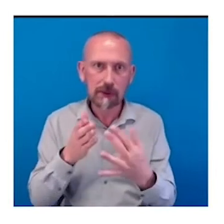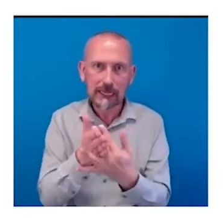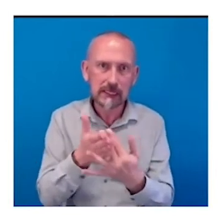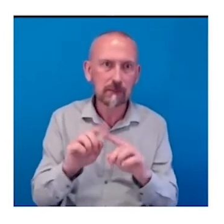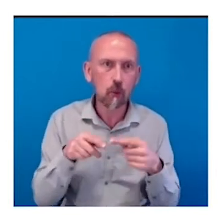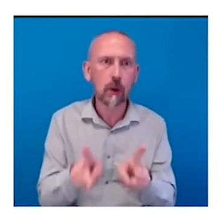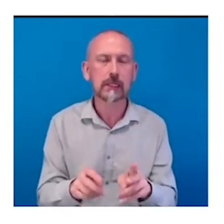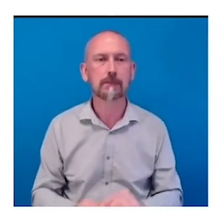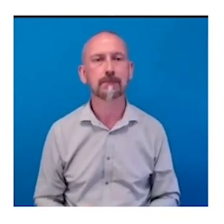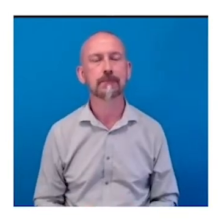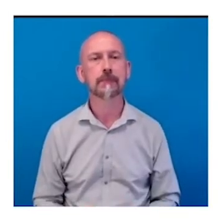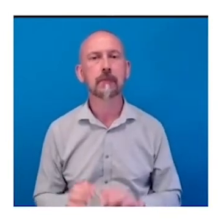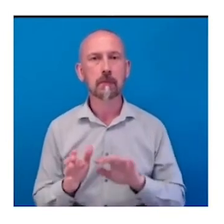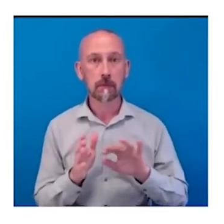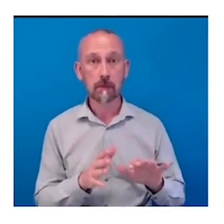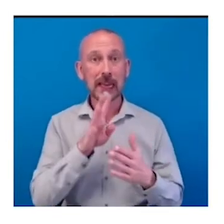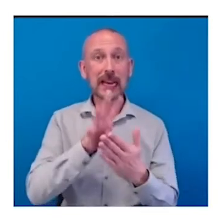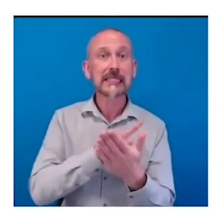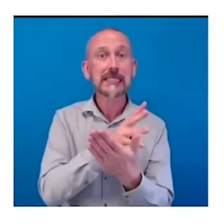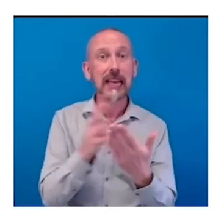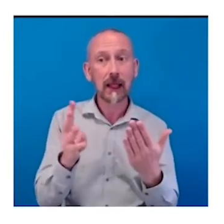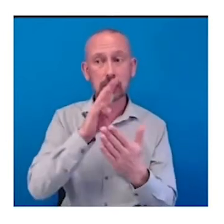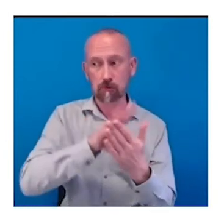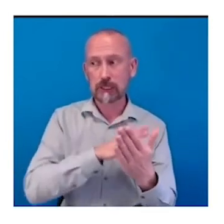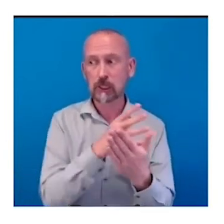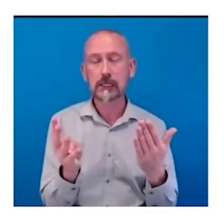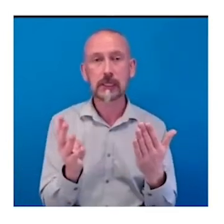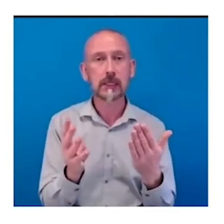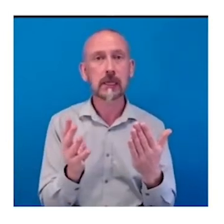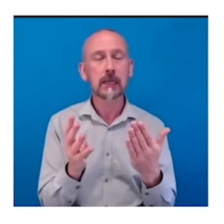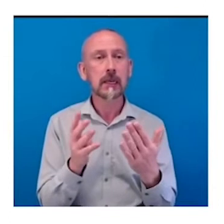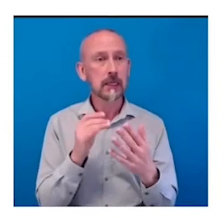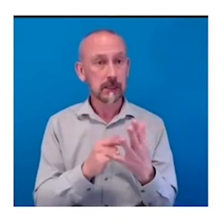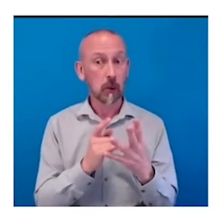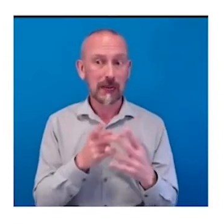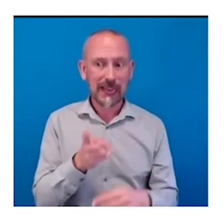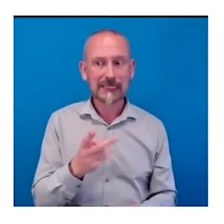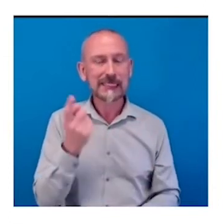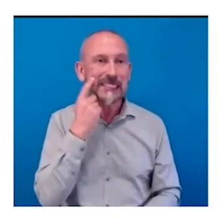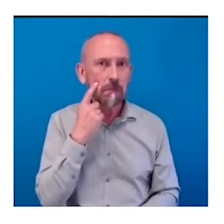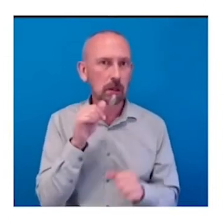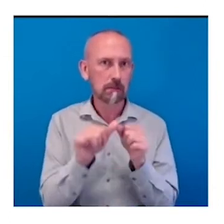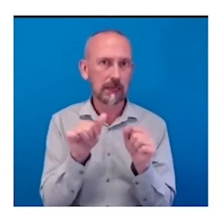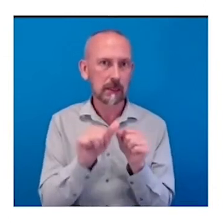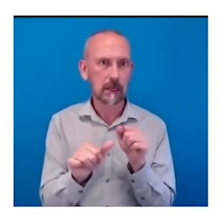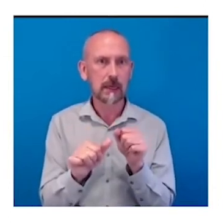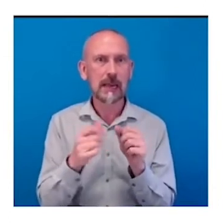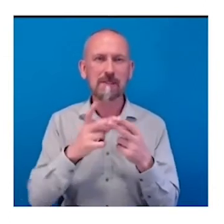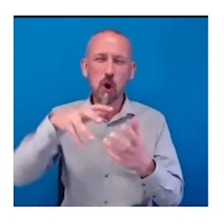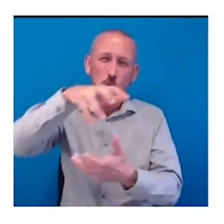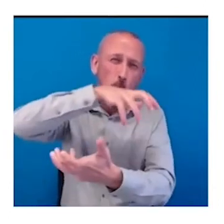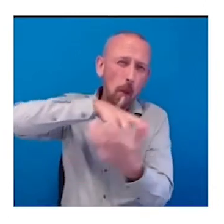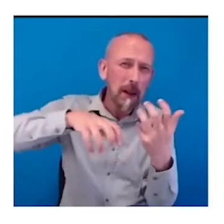spreadsheets, again, simple is good. Break down complex data sets into logical tables, ideally within the same